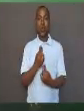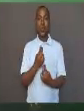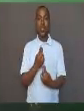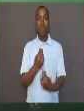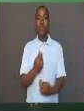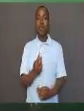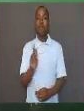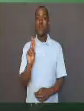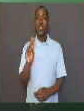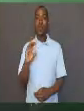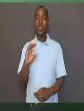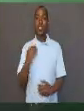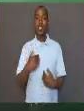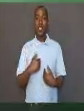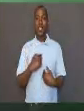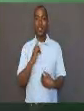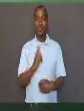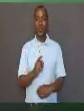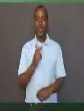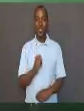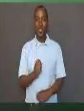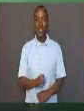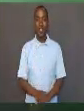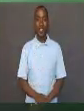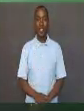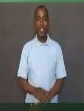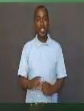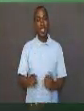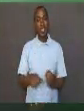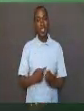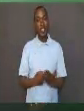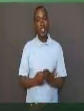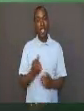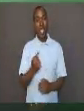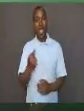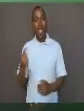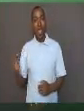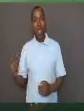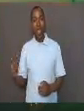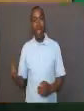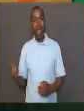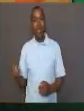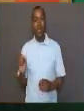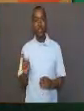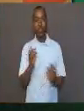C. Here are some suggestions for foods to